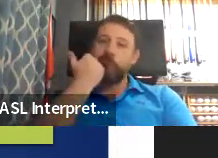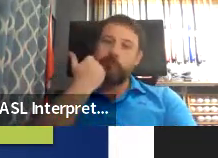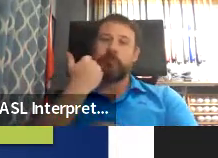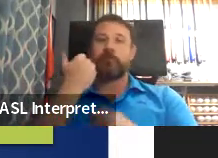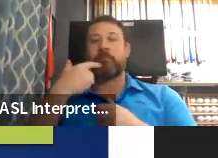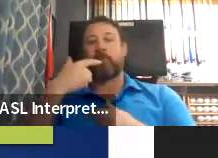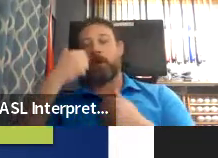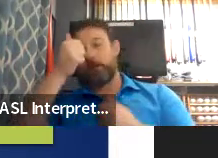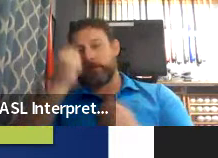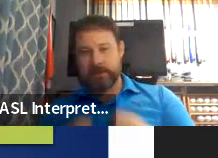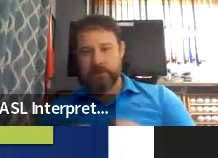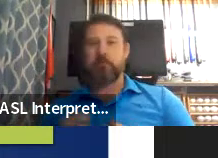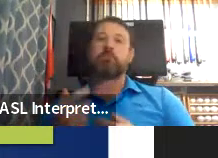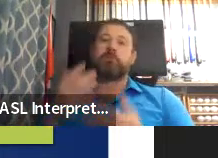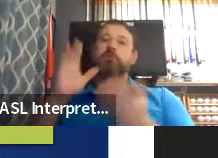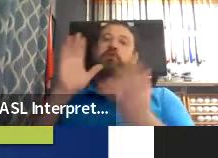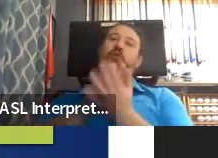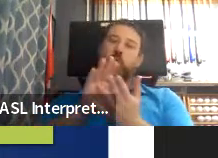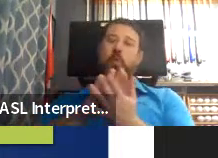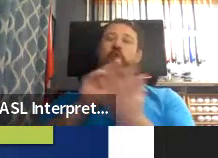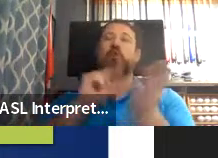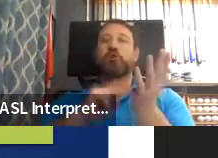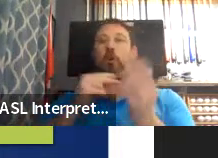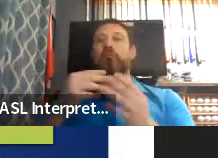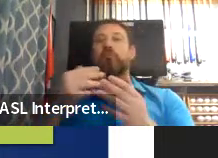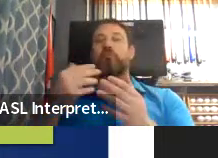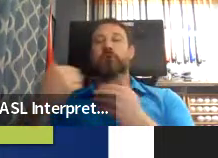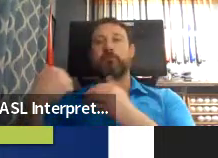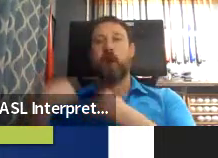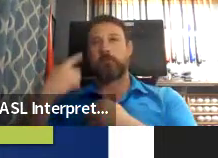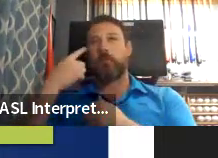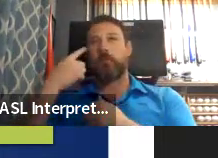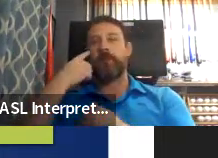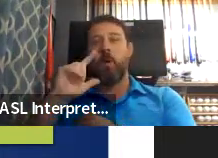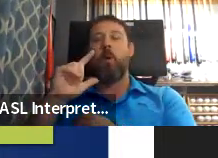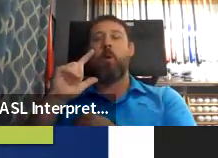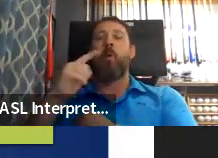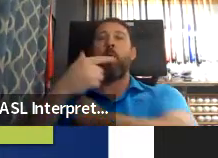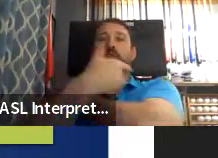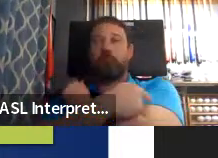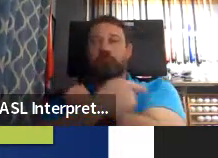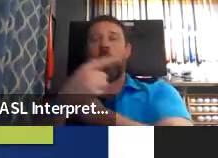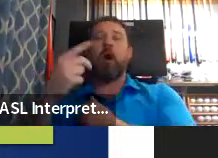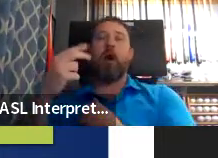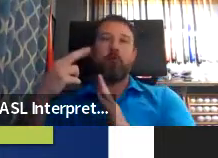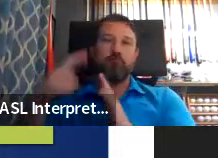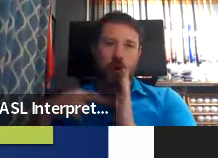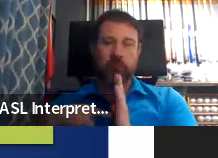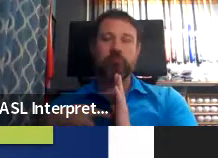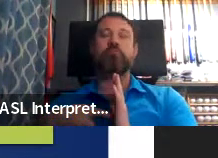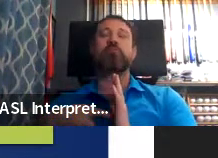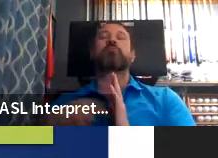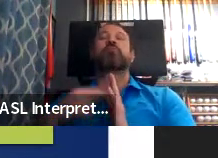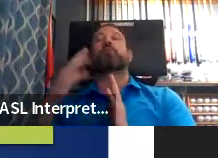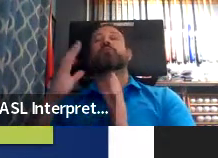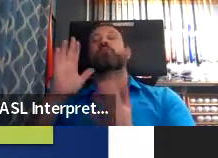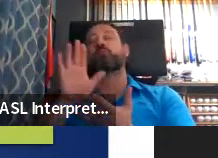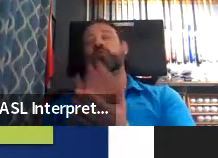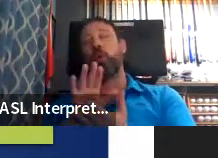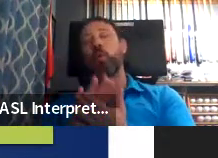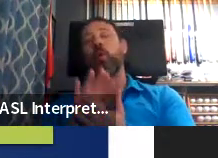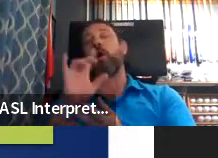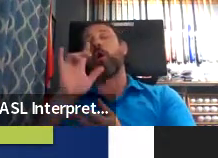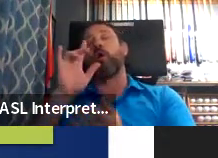school nurses are responsible for immunizations. And I want to mention here that the school nurses are the only